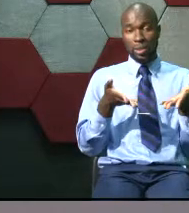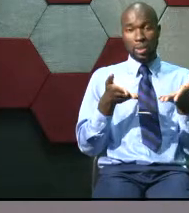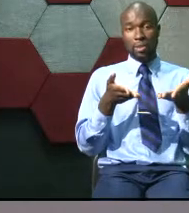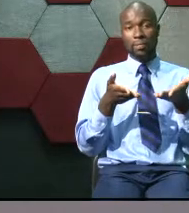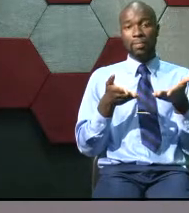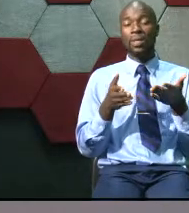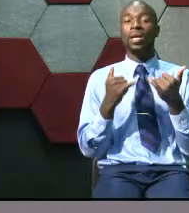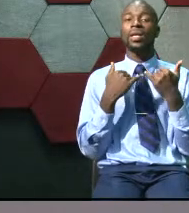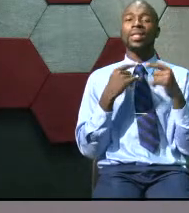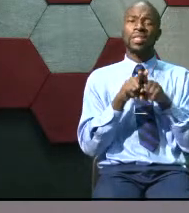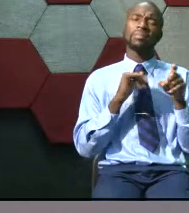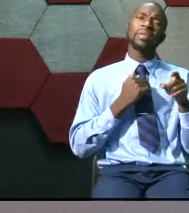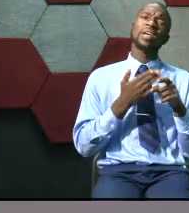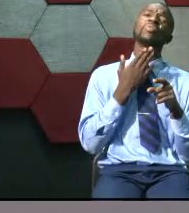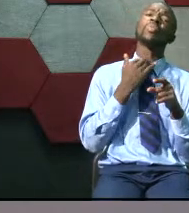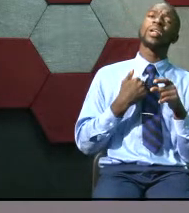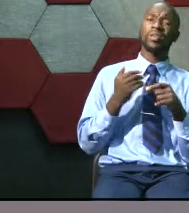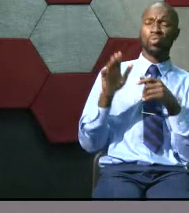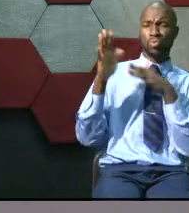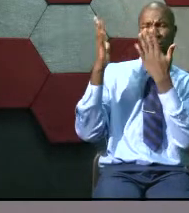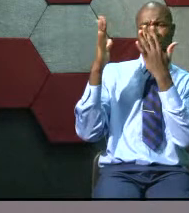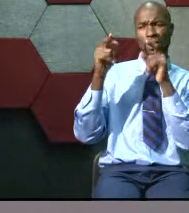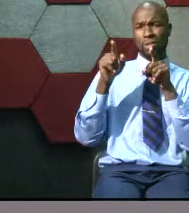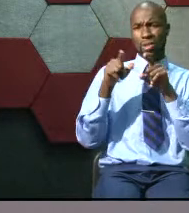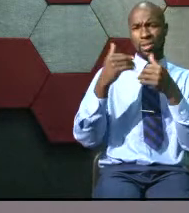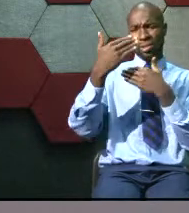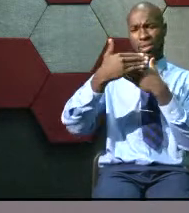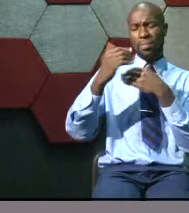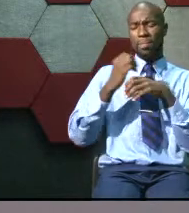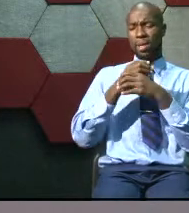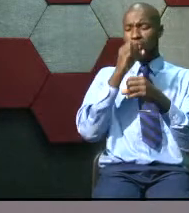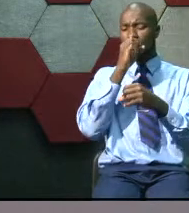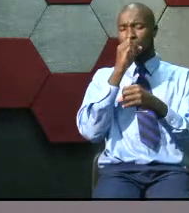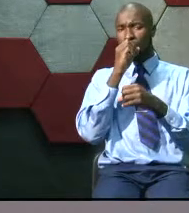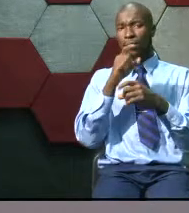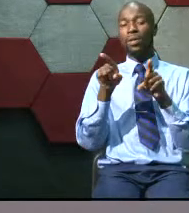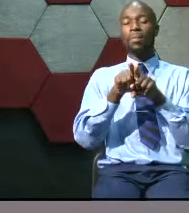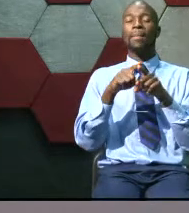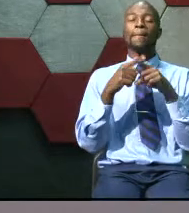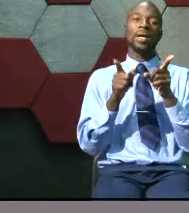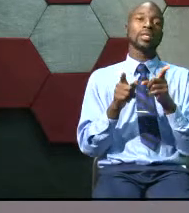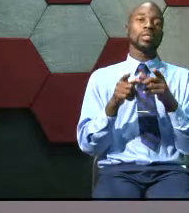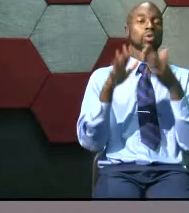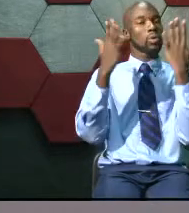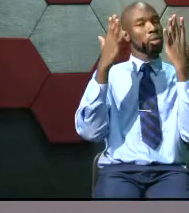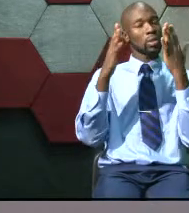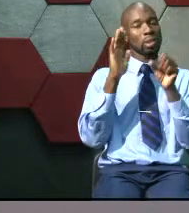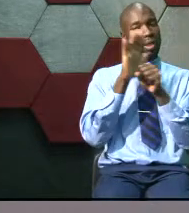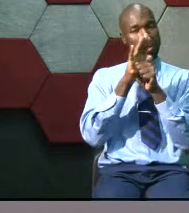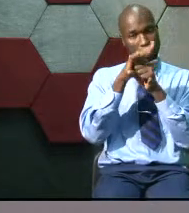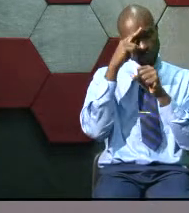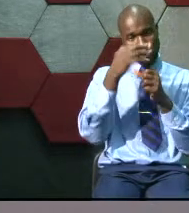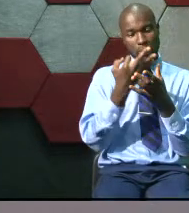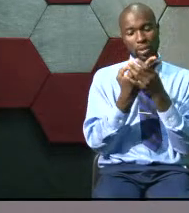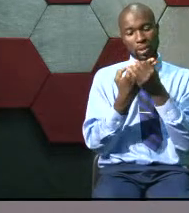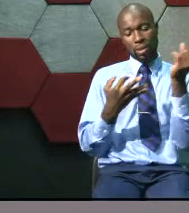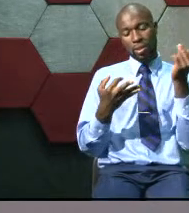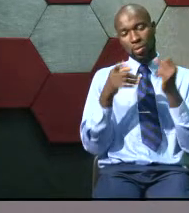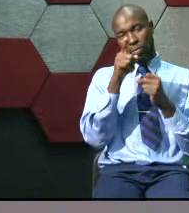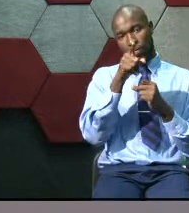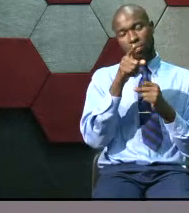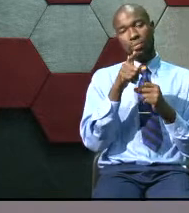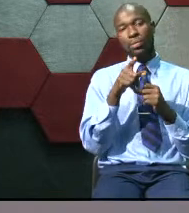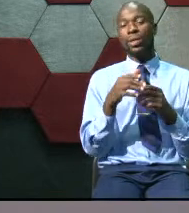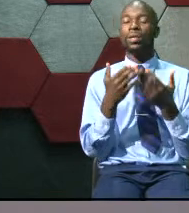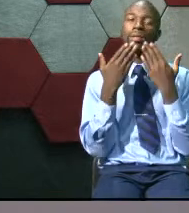of applause near my microphone so that you guys can all hear it. But no, congratulations to all three of you. Great work. Great work. Well,